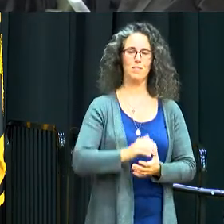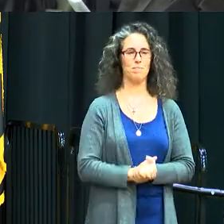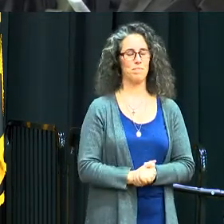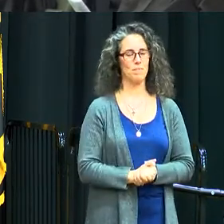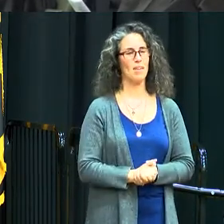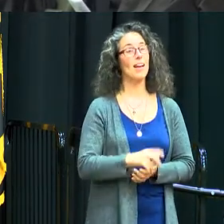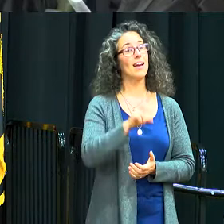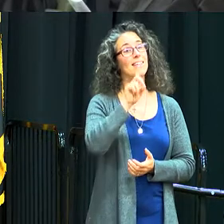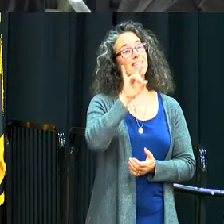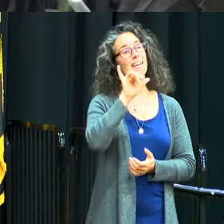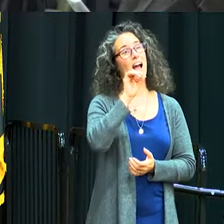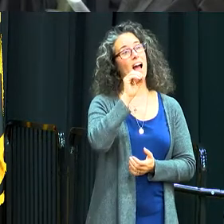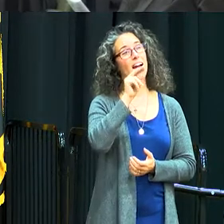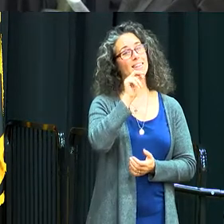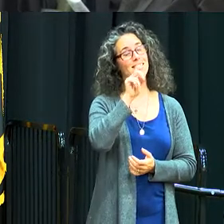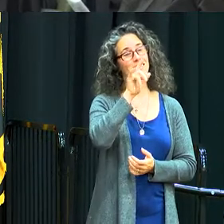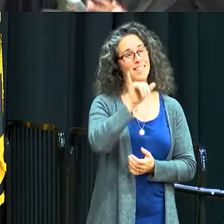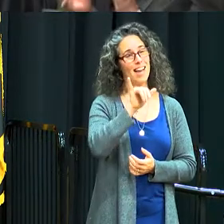Deontay D. Smiley.